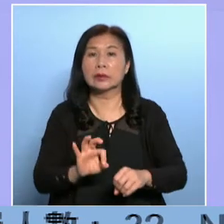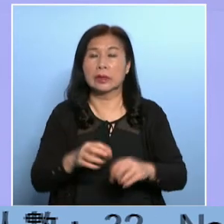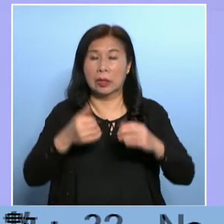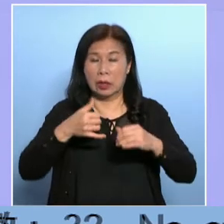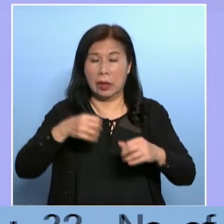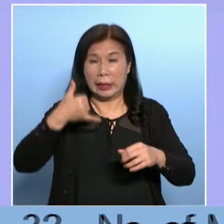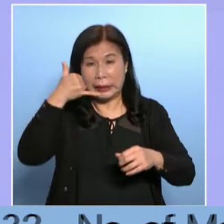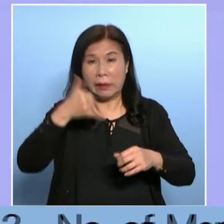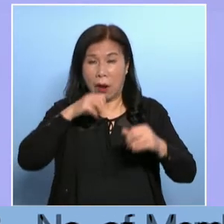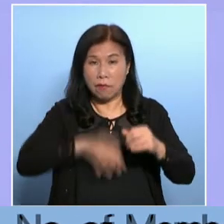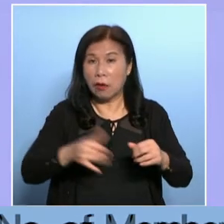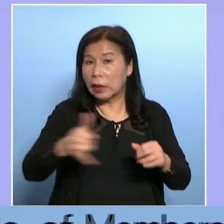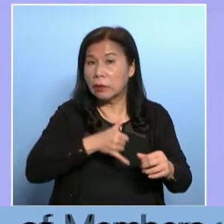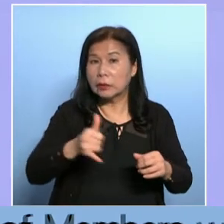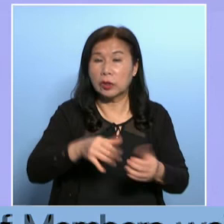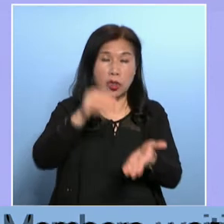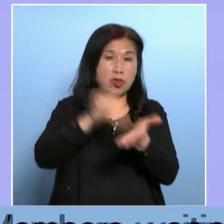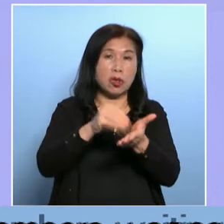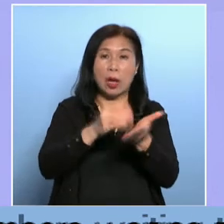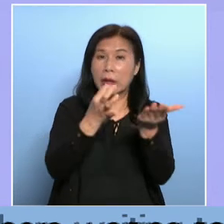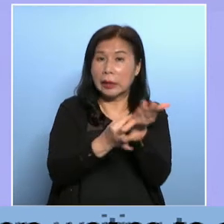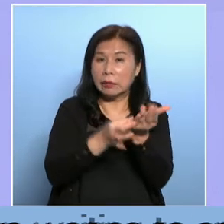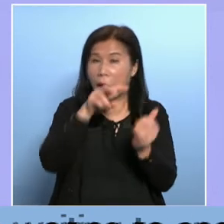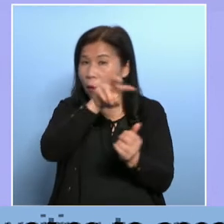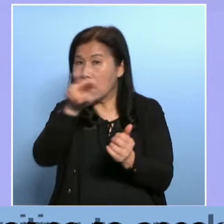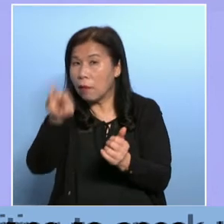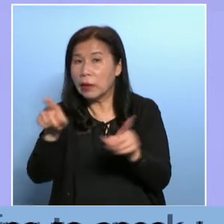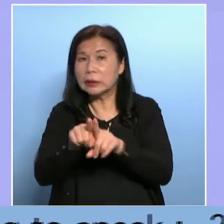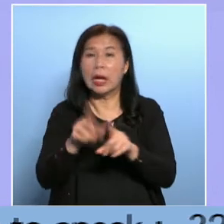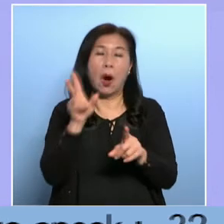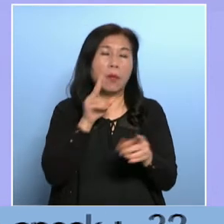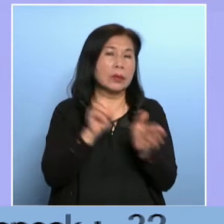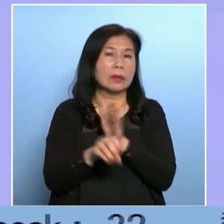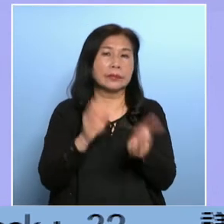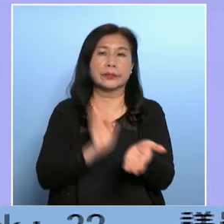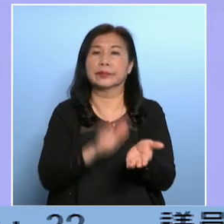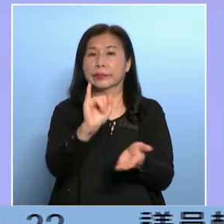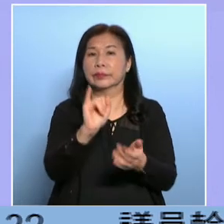leverage on technology. This Leave Home Safe app cannot do real-time tracking.